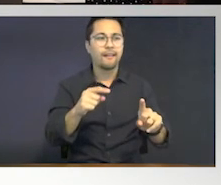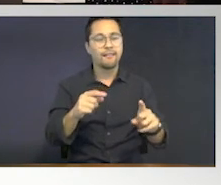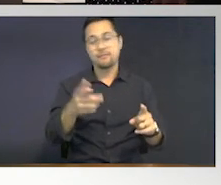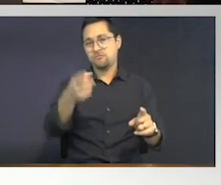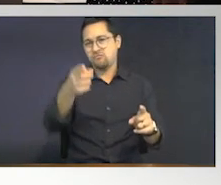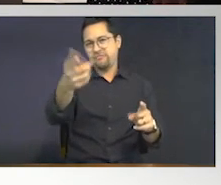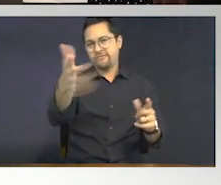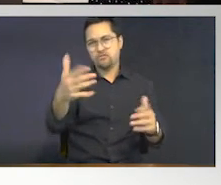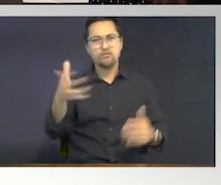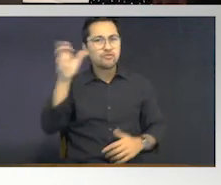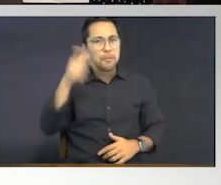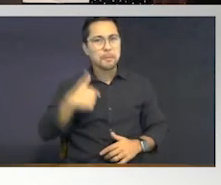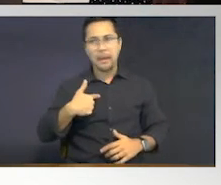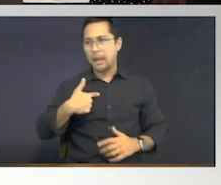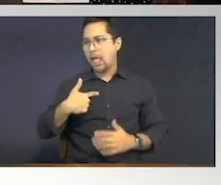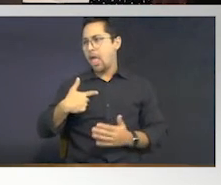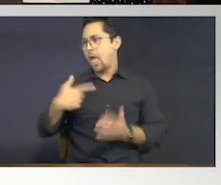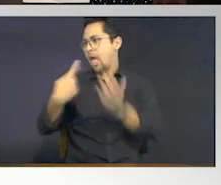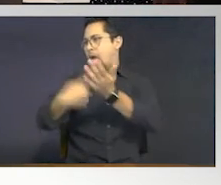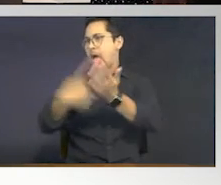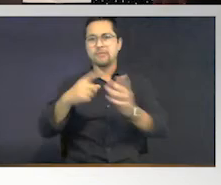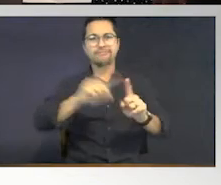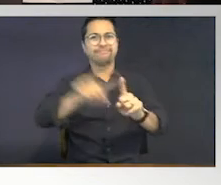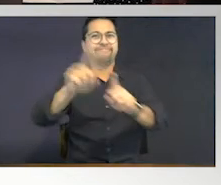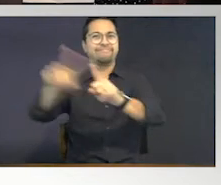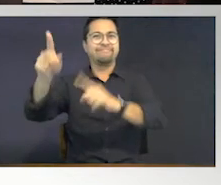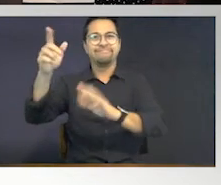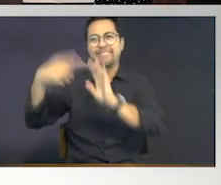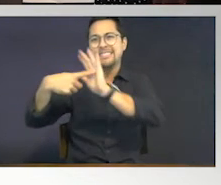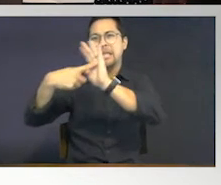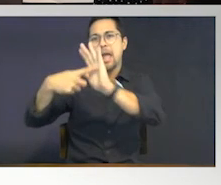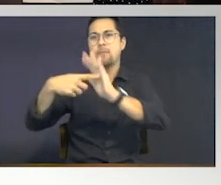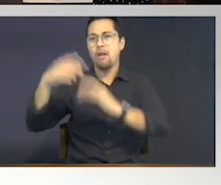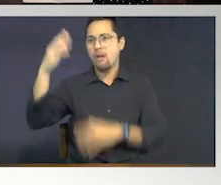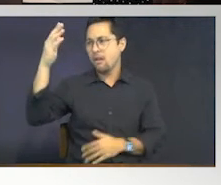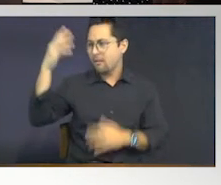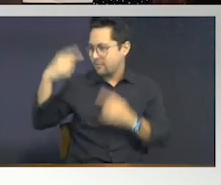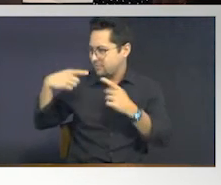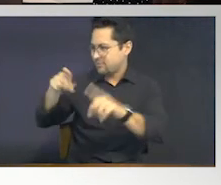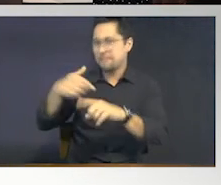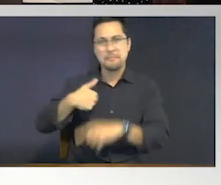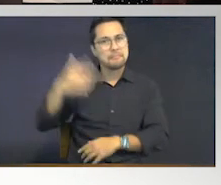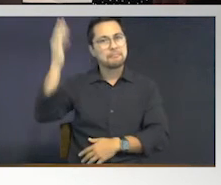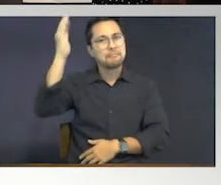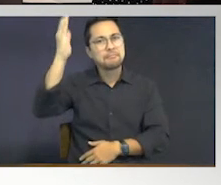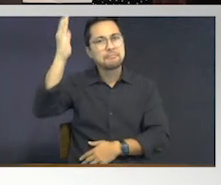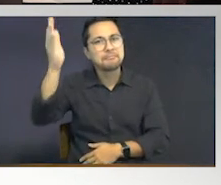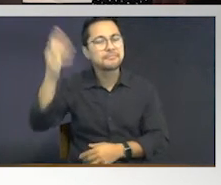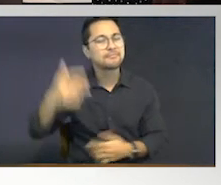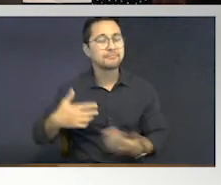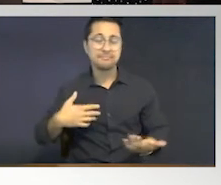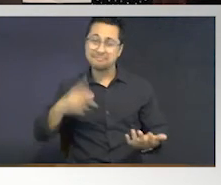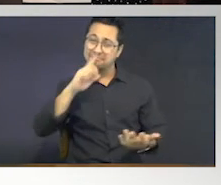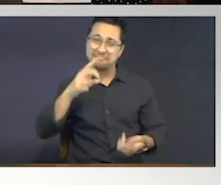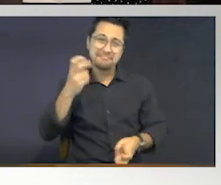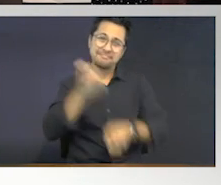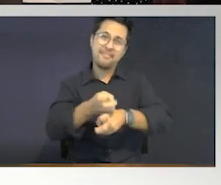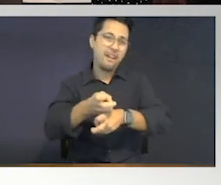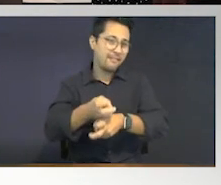already heard me bring up so many examples of things as I'm presenting, it's hard to